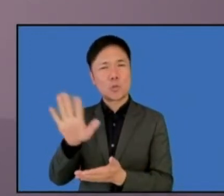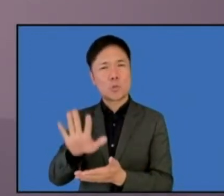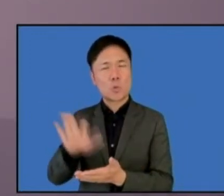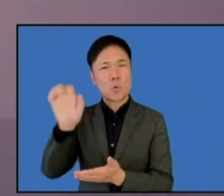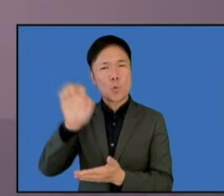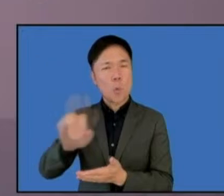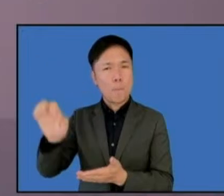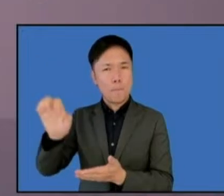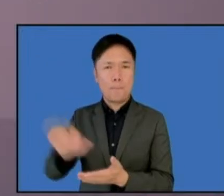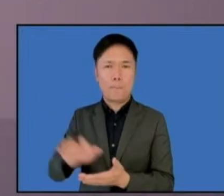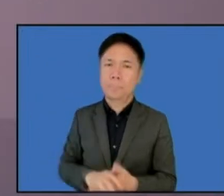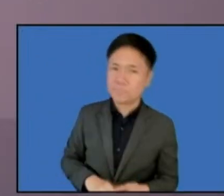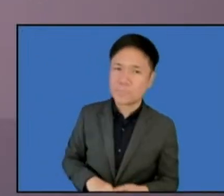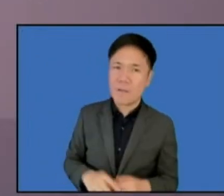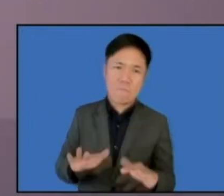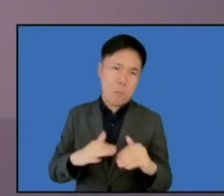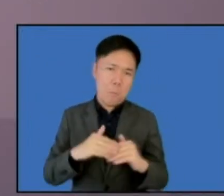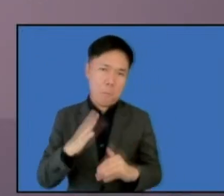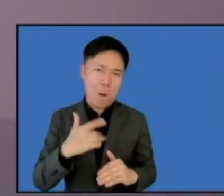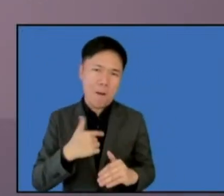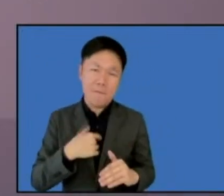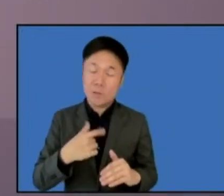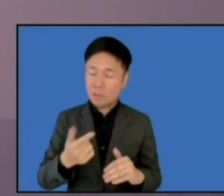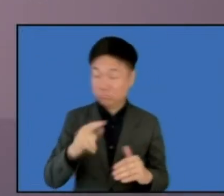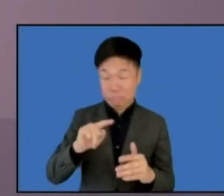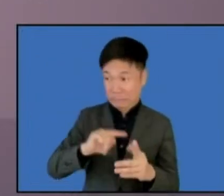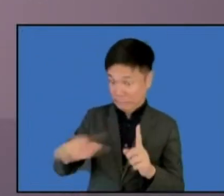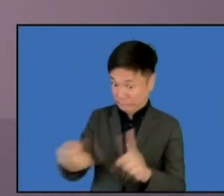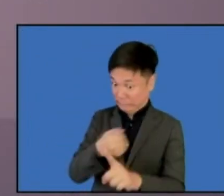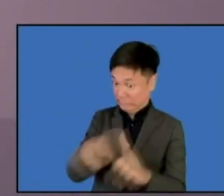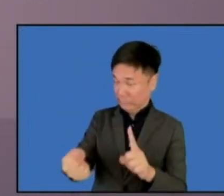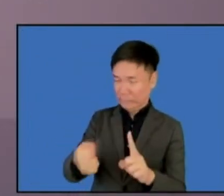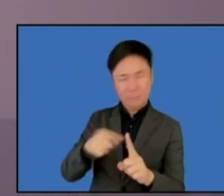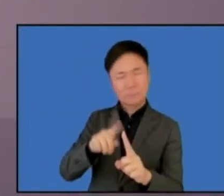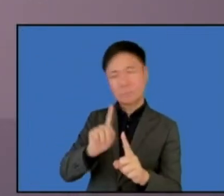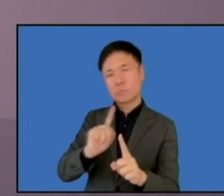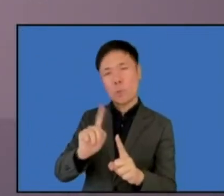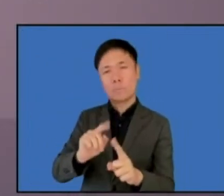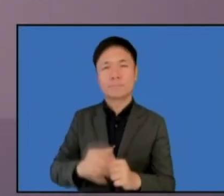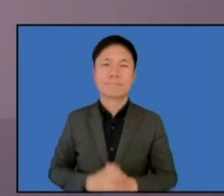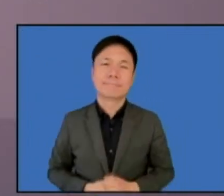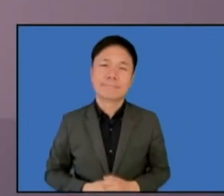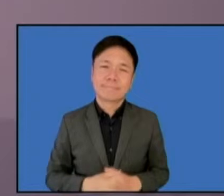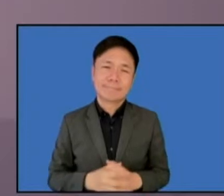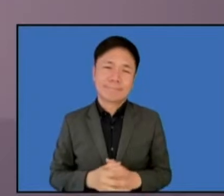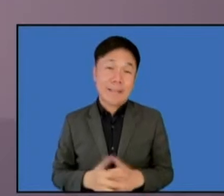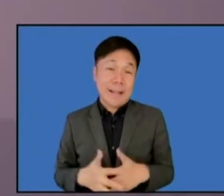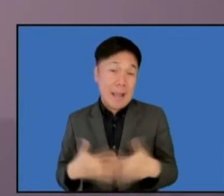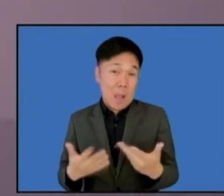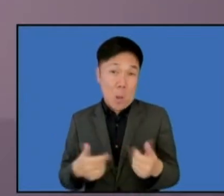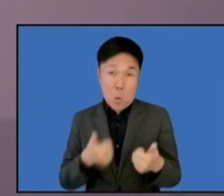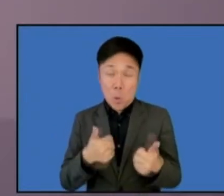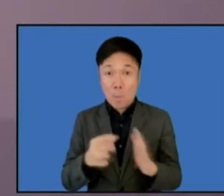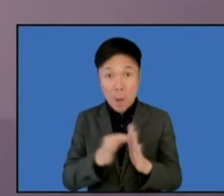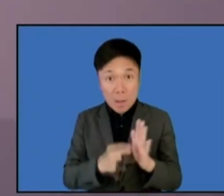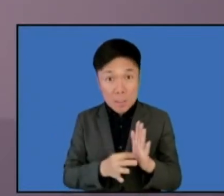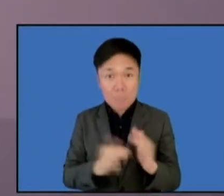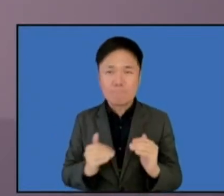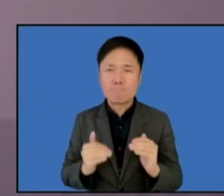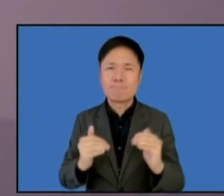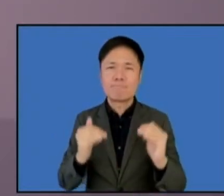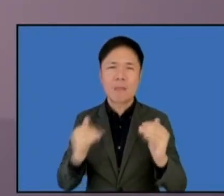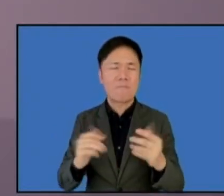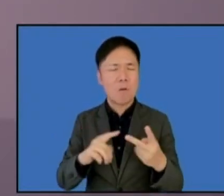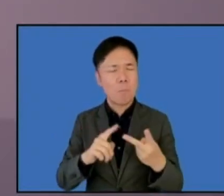to eliminating violence and harassment in the workplace. However, to ensure effective policy implementation and protection of